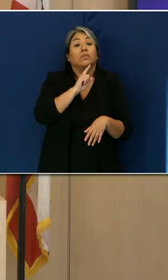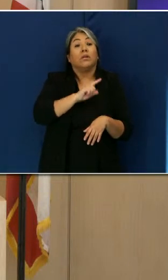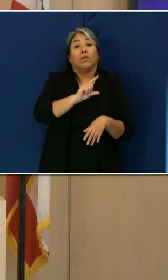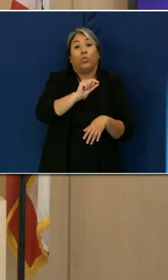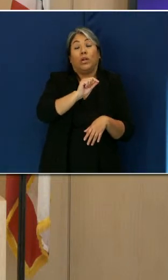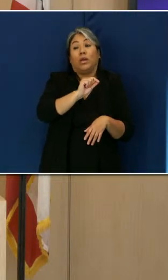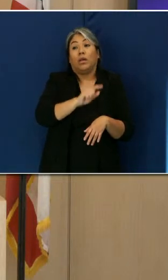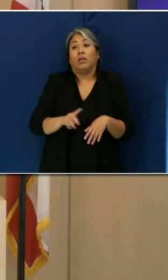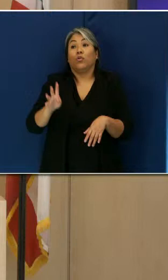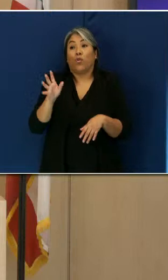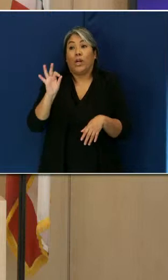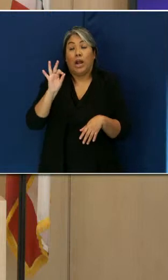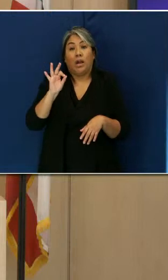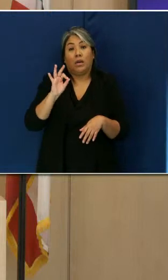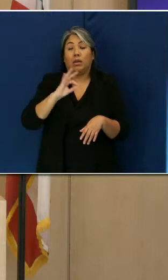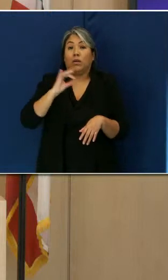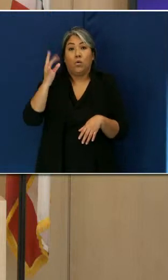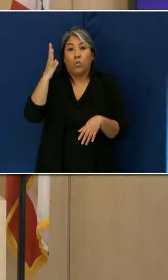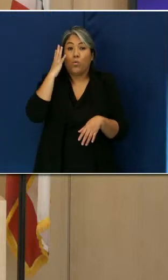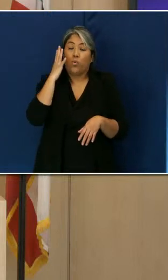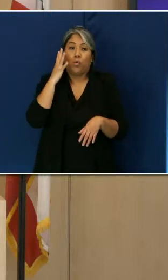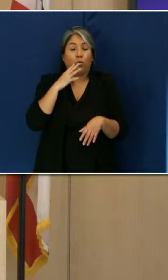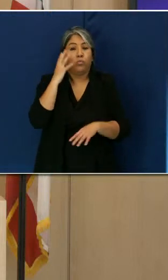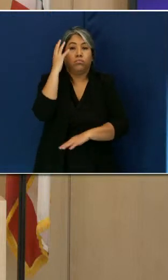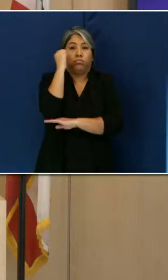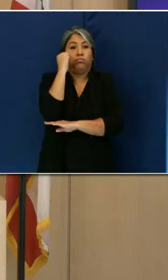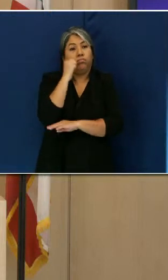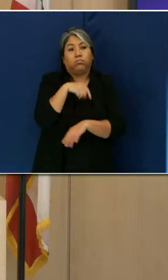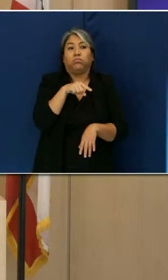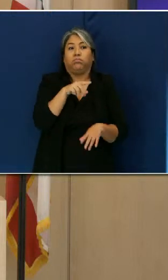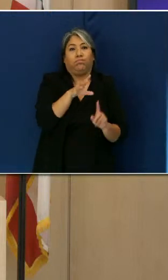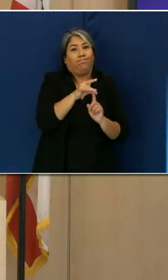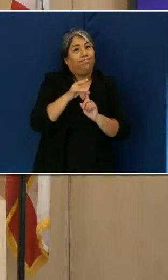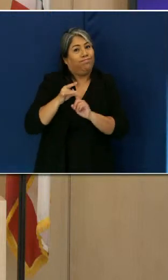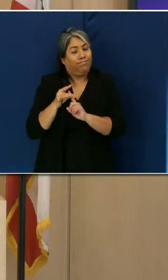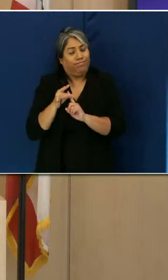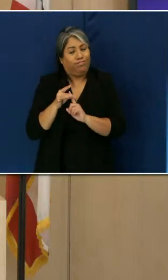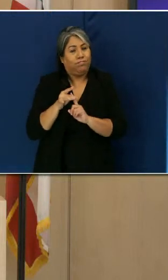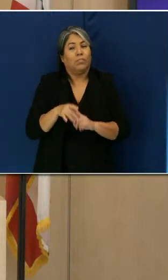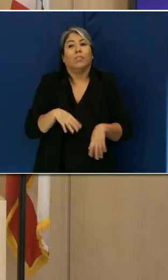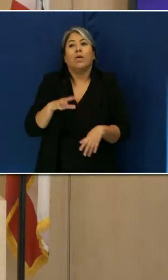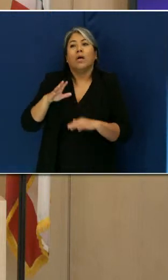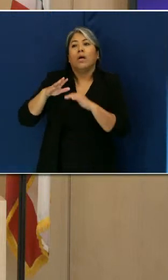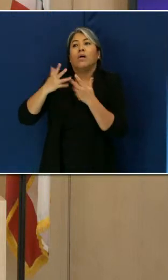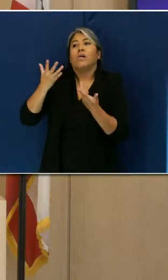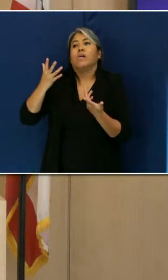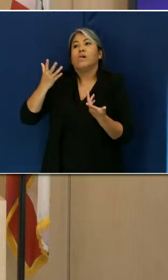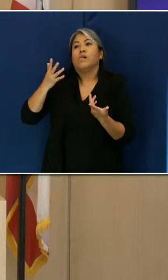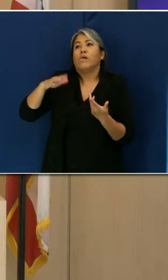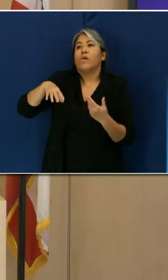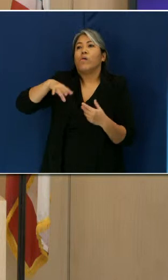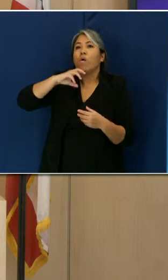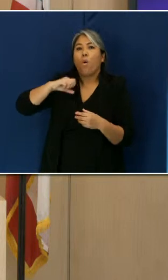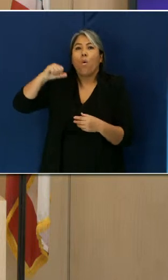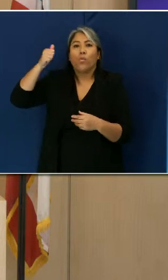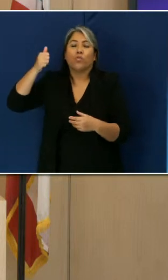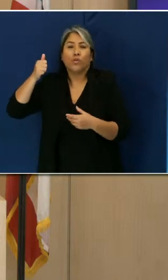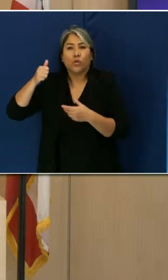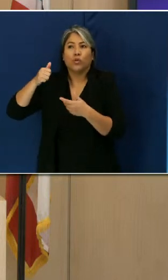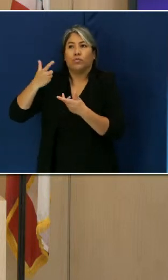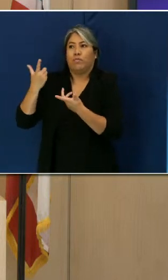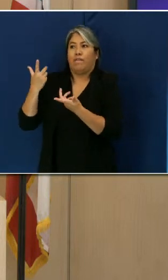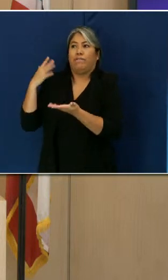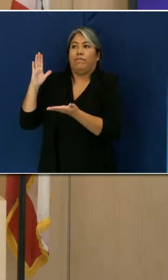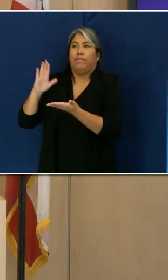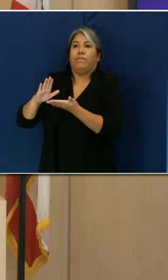of age has the highest number of cases. The older population age group has the